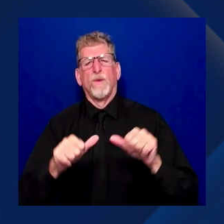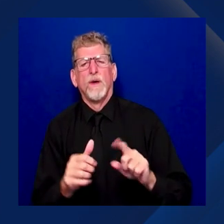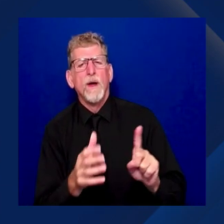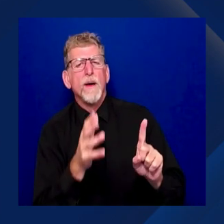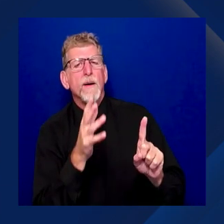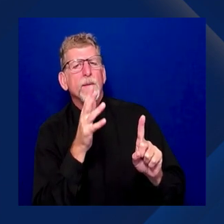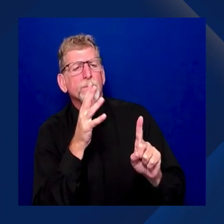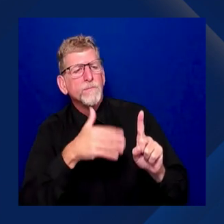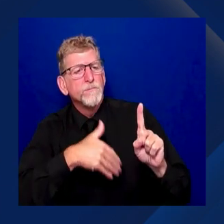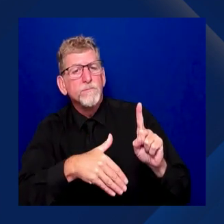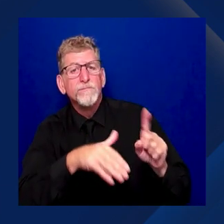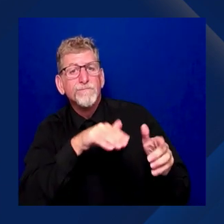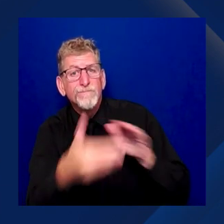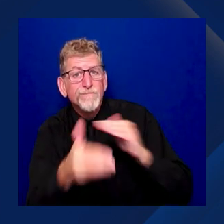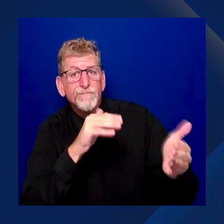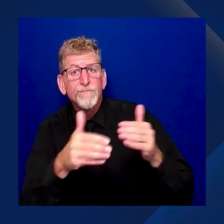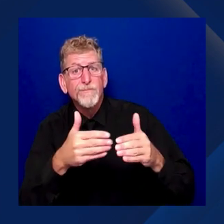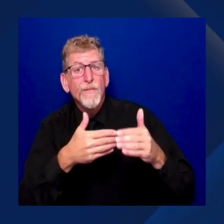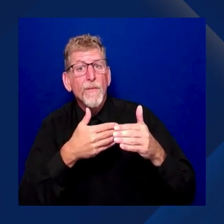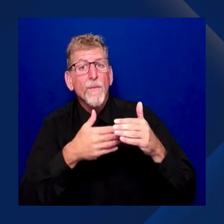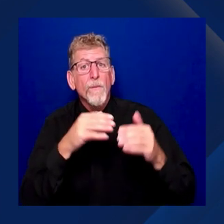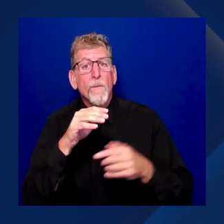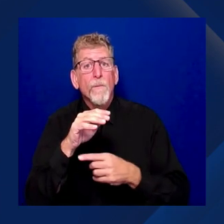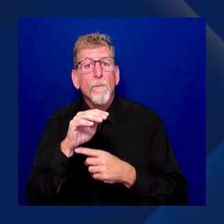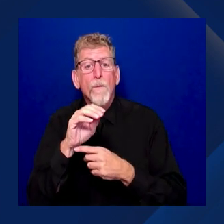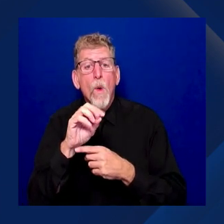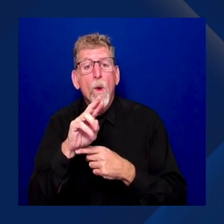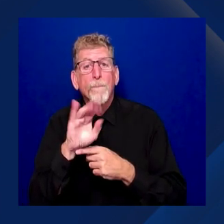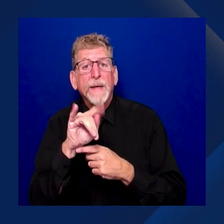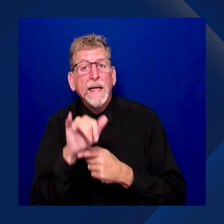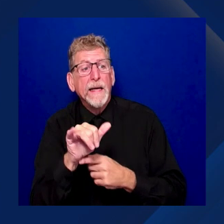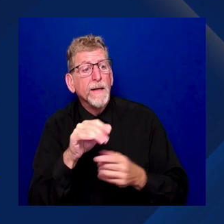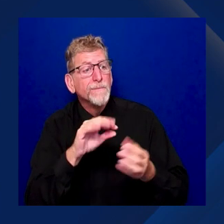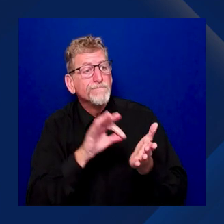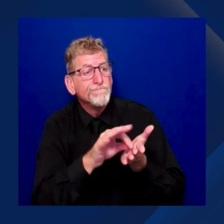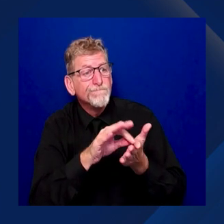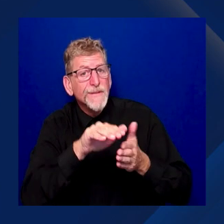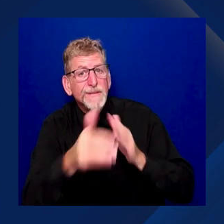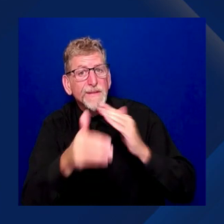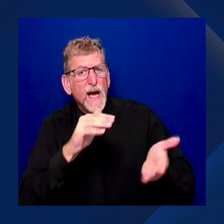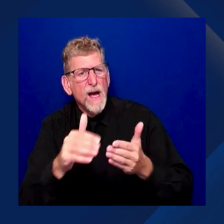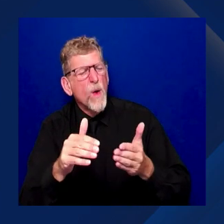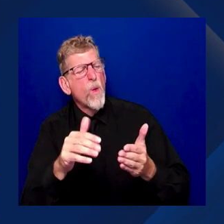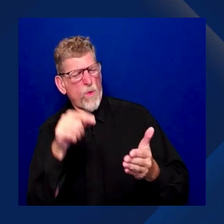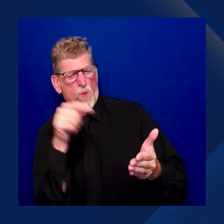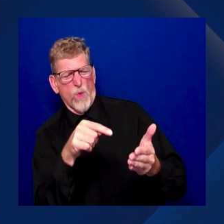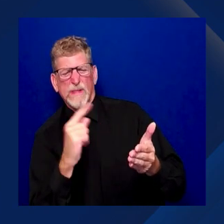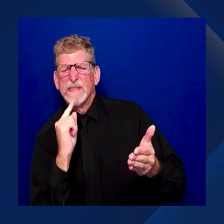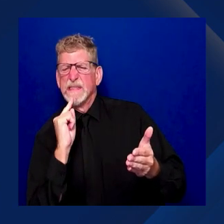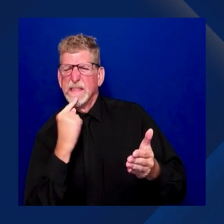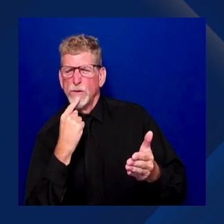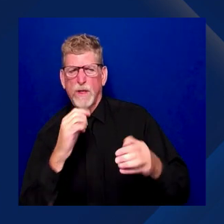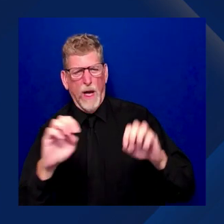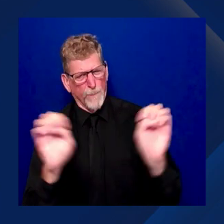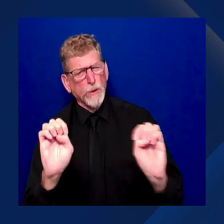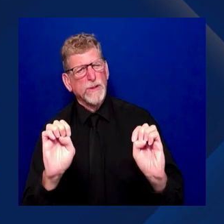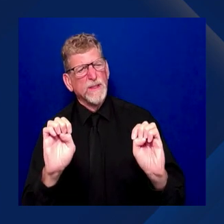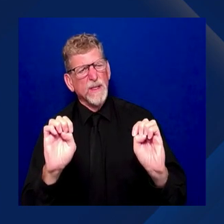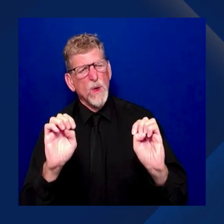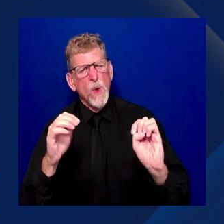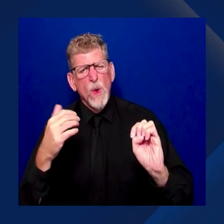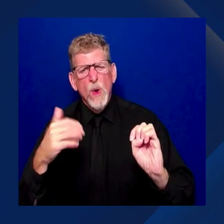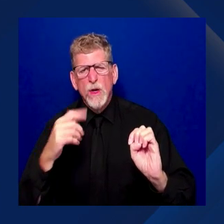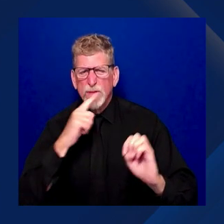morbidity is a serious crisis and one that endangers both public